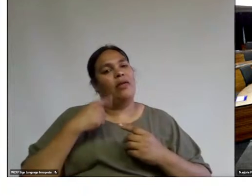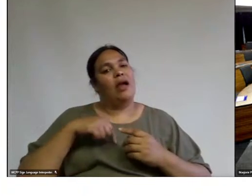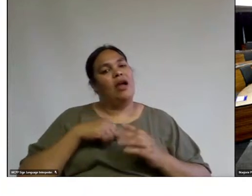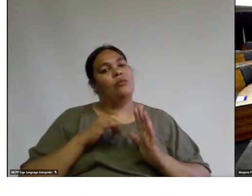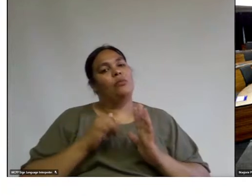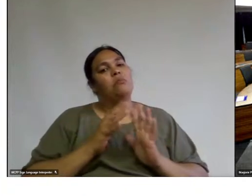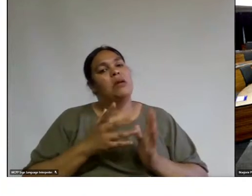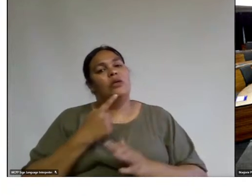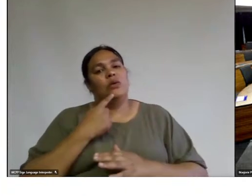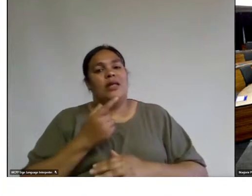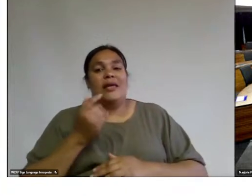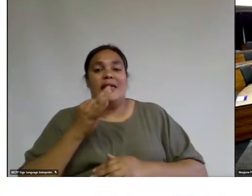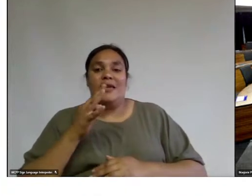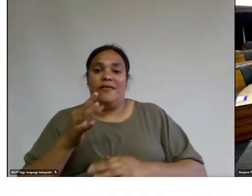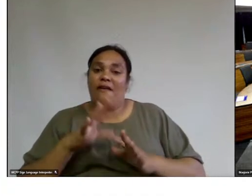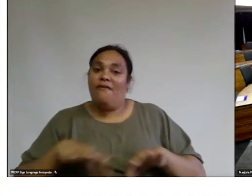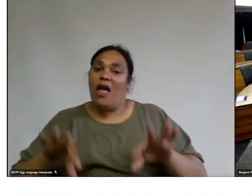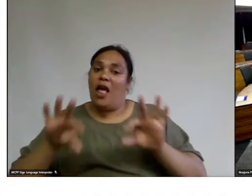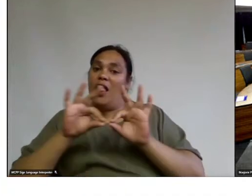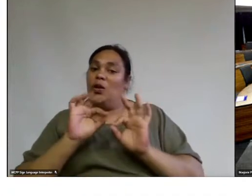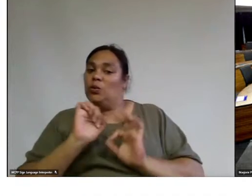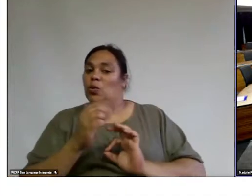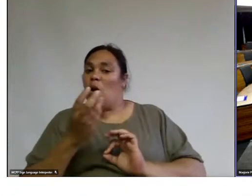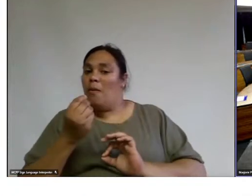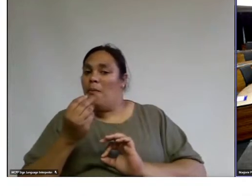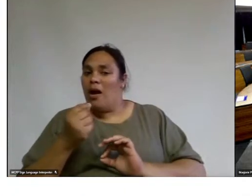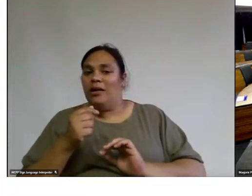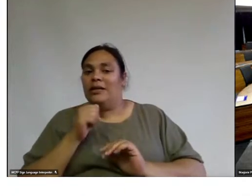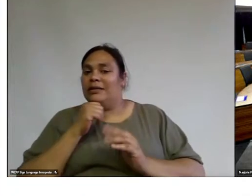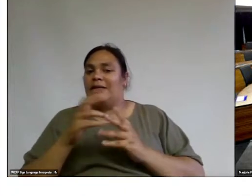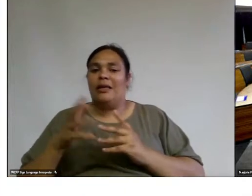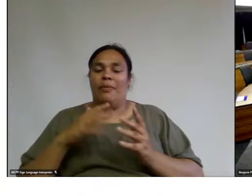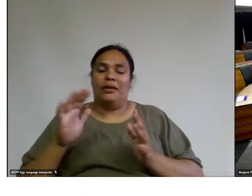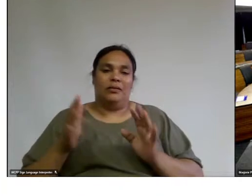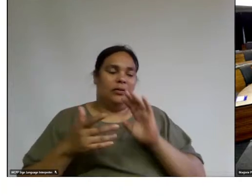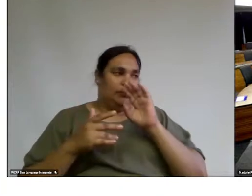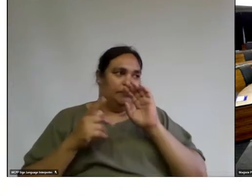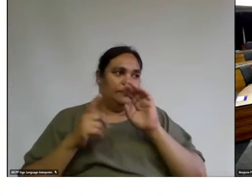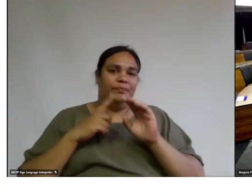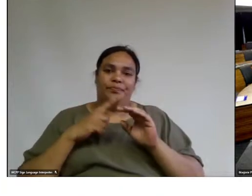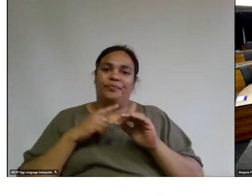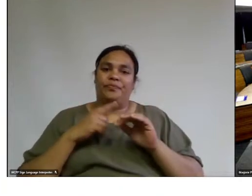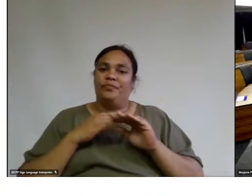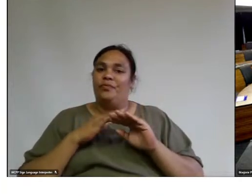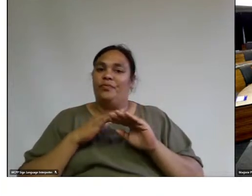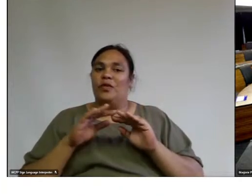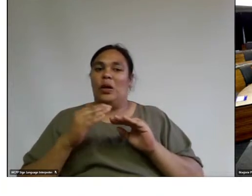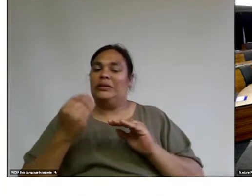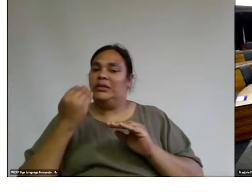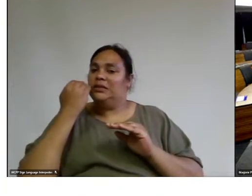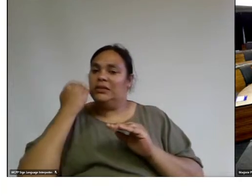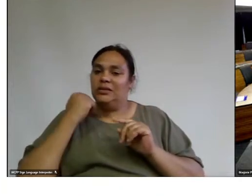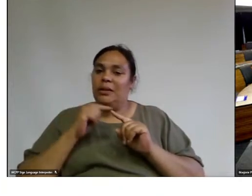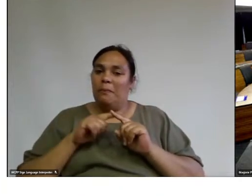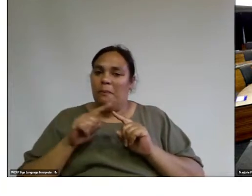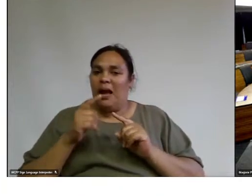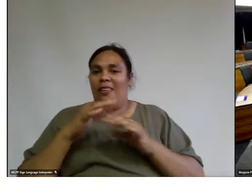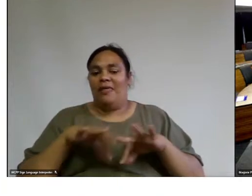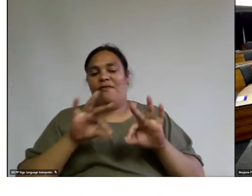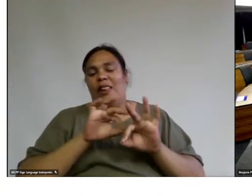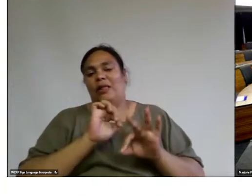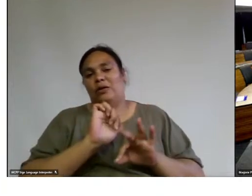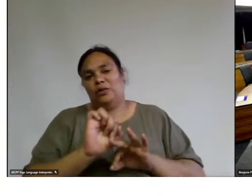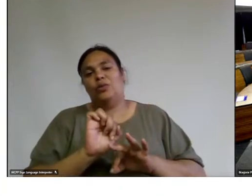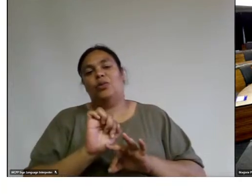say whether there is value for that money. It's not about whether it's eaten, because sometimes it is not eaten, but the value that was derived is